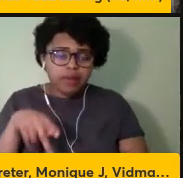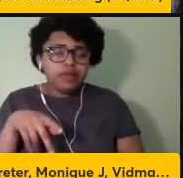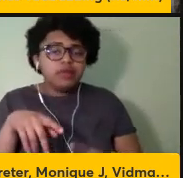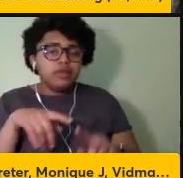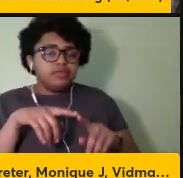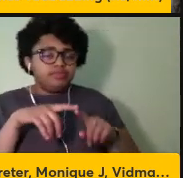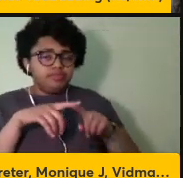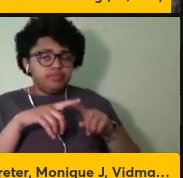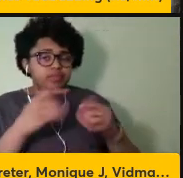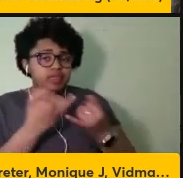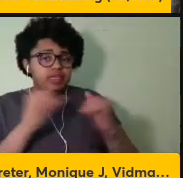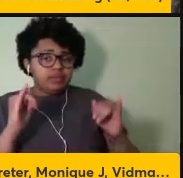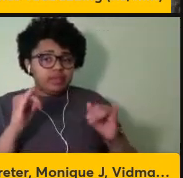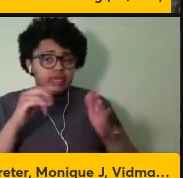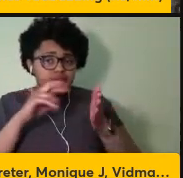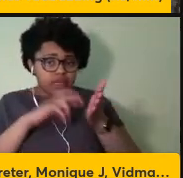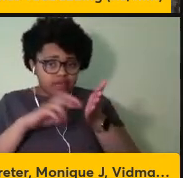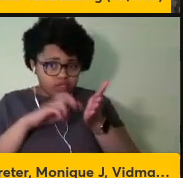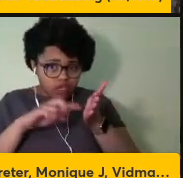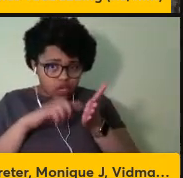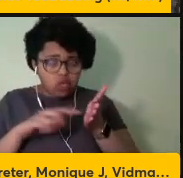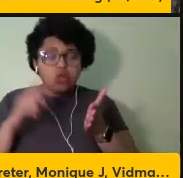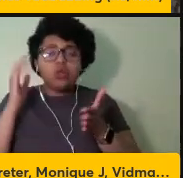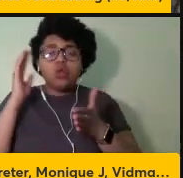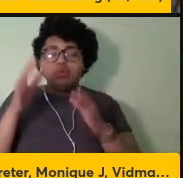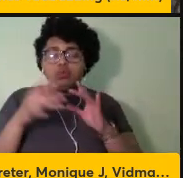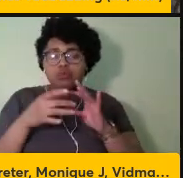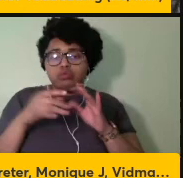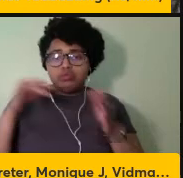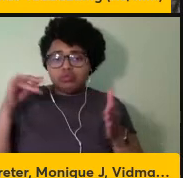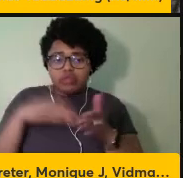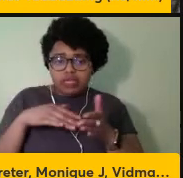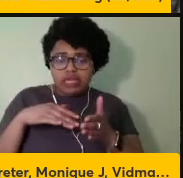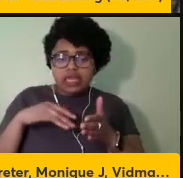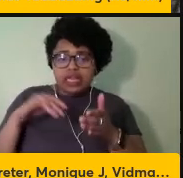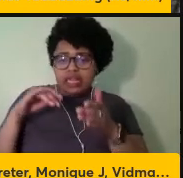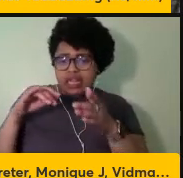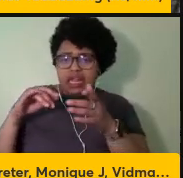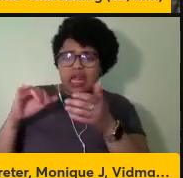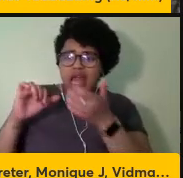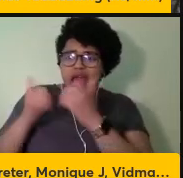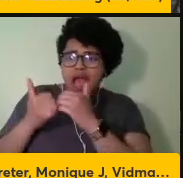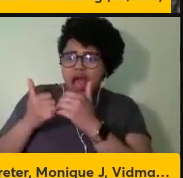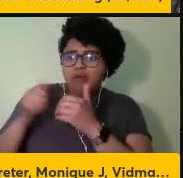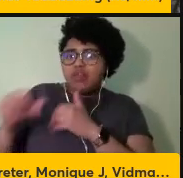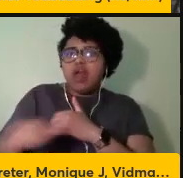independent investigator, he will study the molecular regulation of the other ZU5